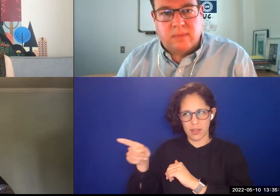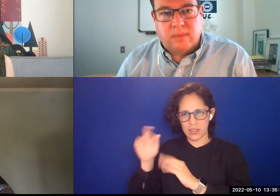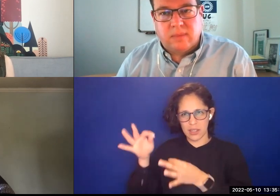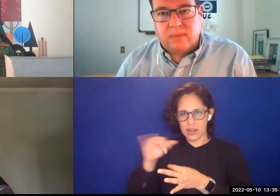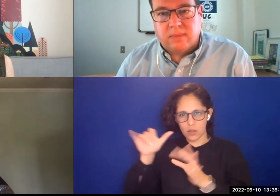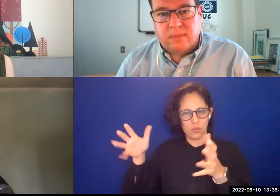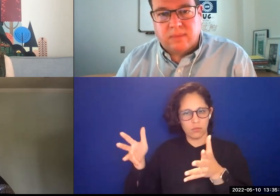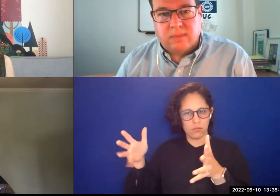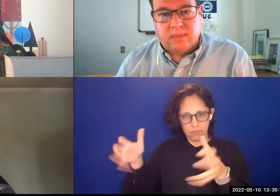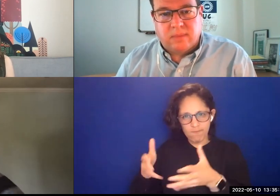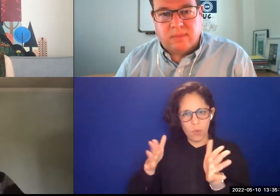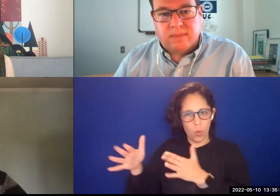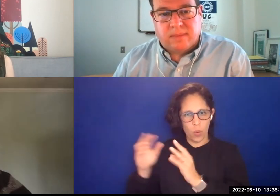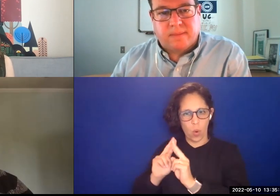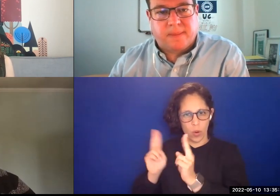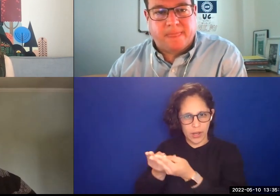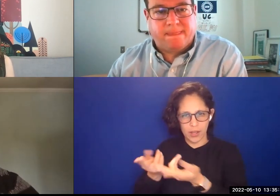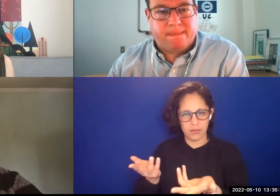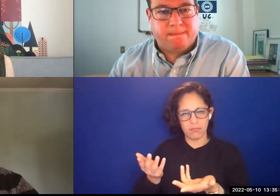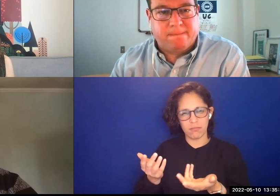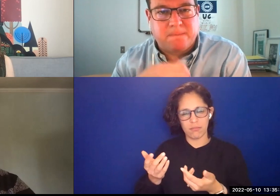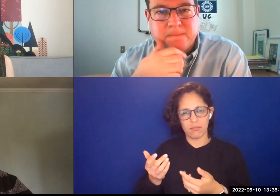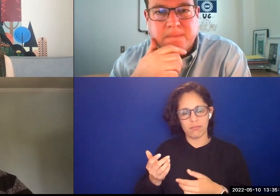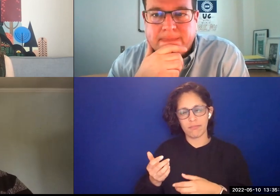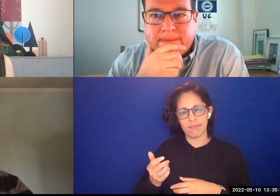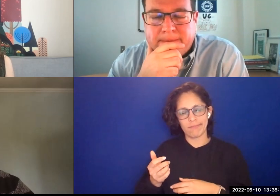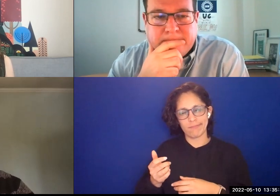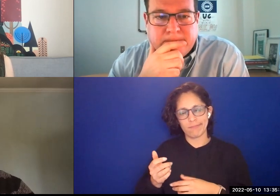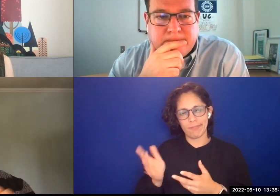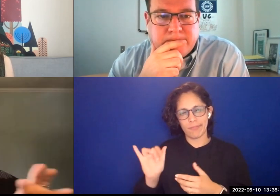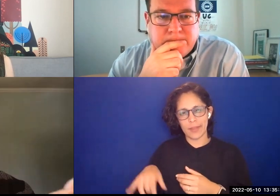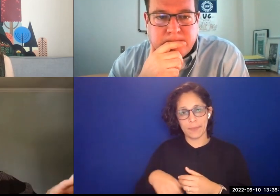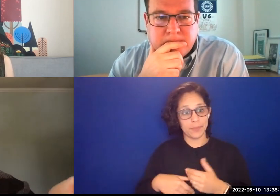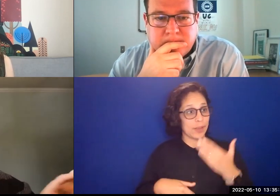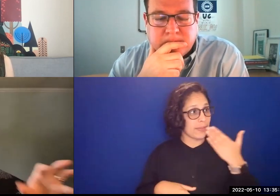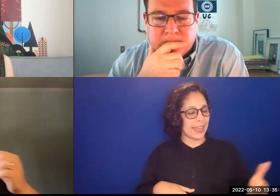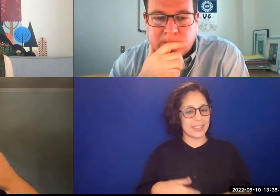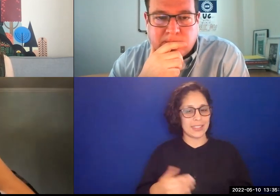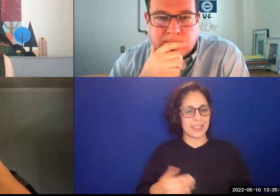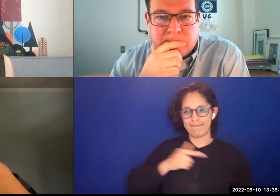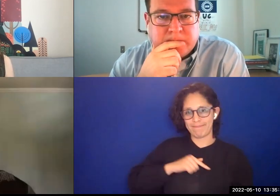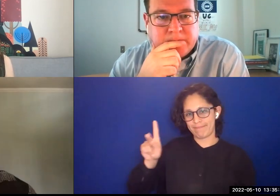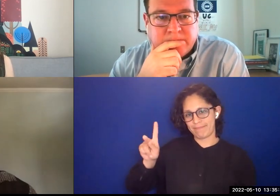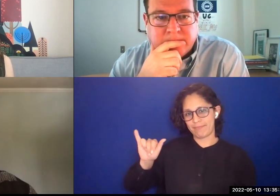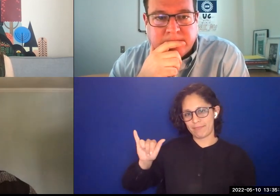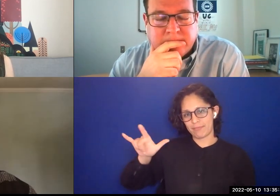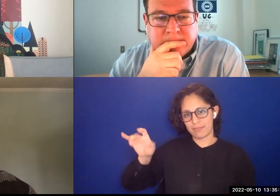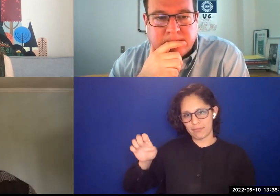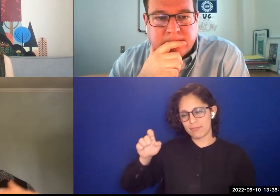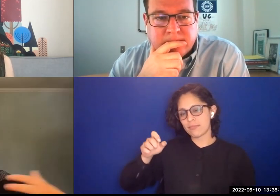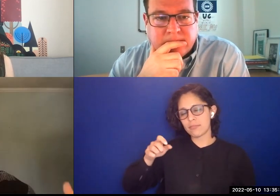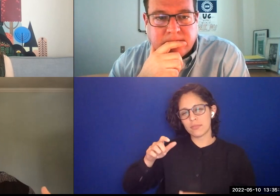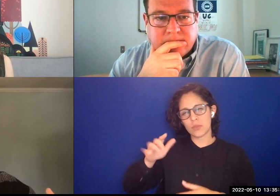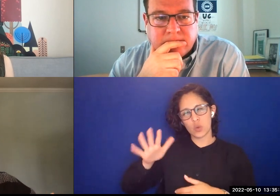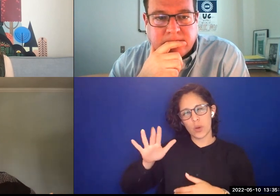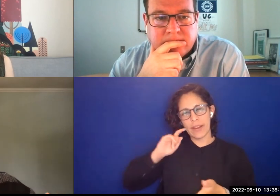Great. Thanks. My turn. Okay, so I wanted to ask, you sort of acknowledged in your talk